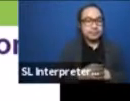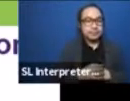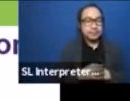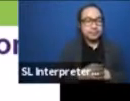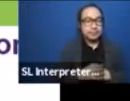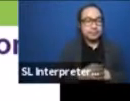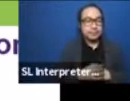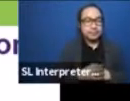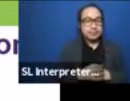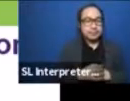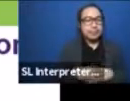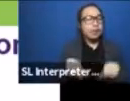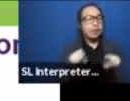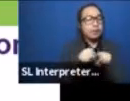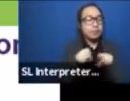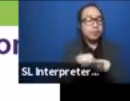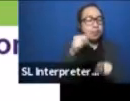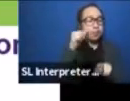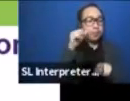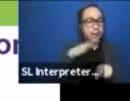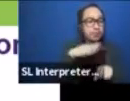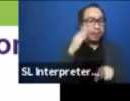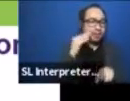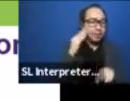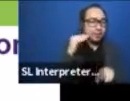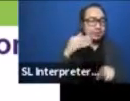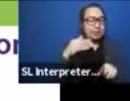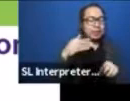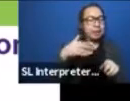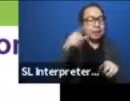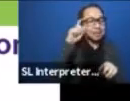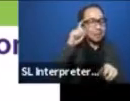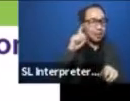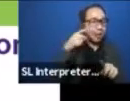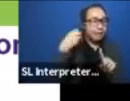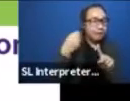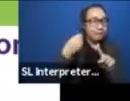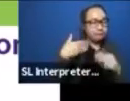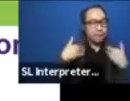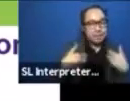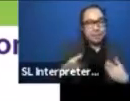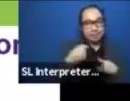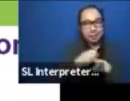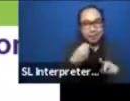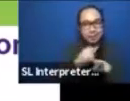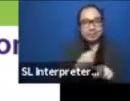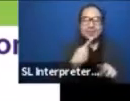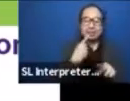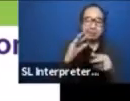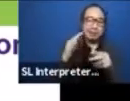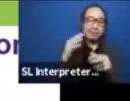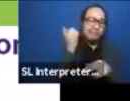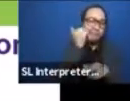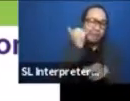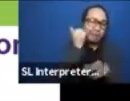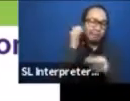And also the women who experience sexual or physical violence, they also reported to have more menstruation related problems.